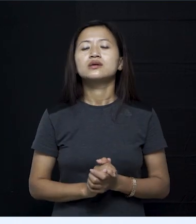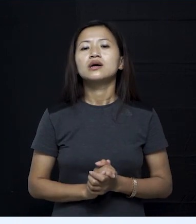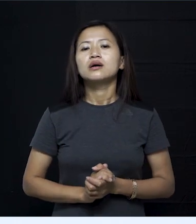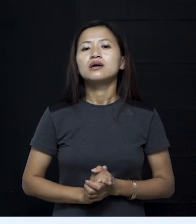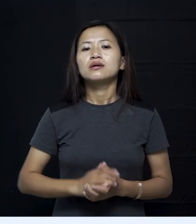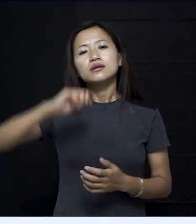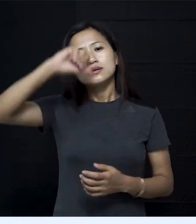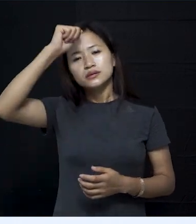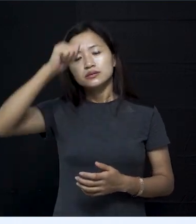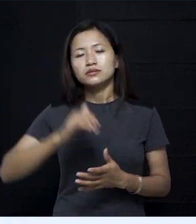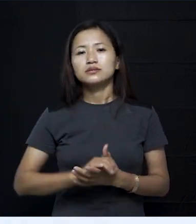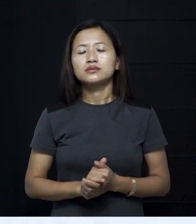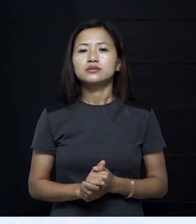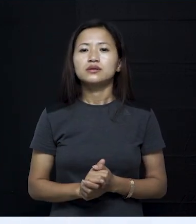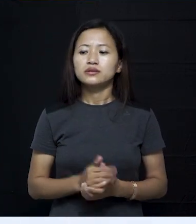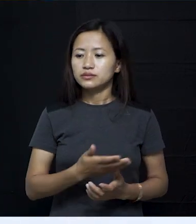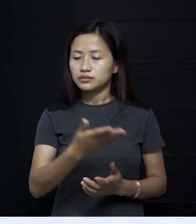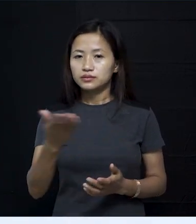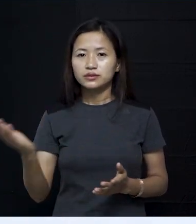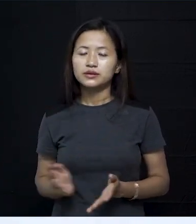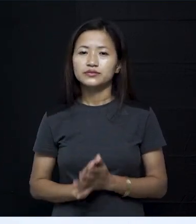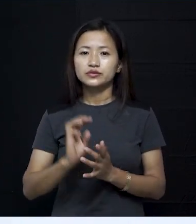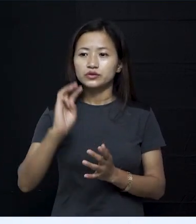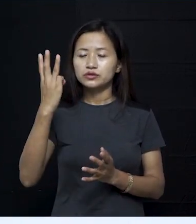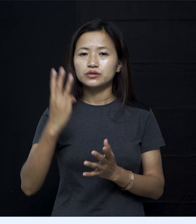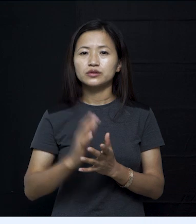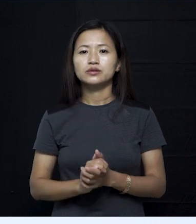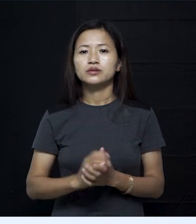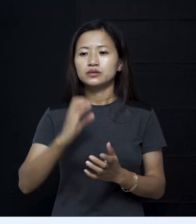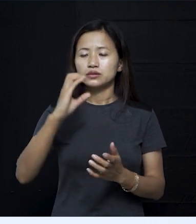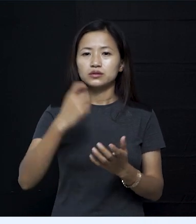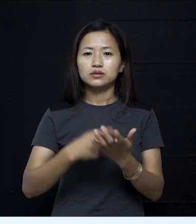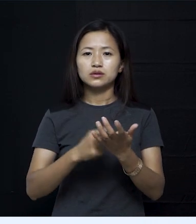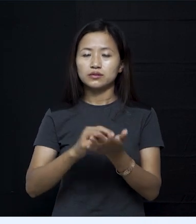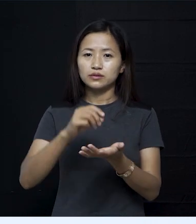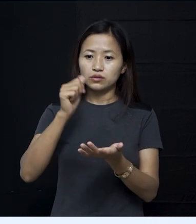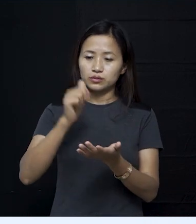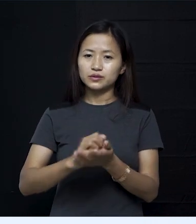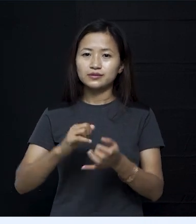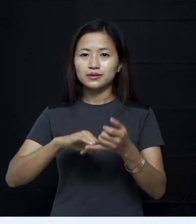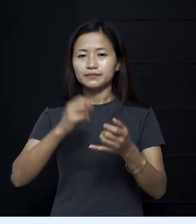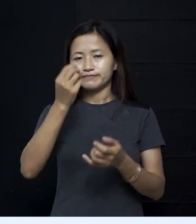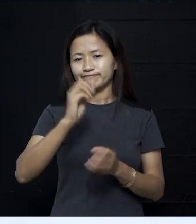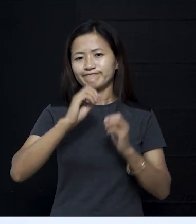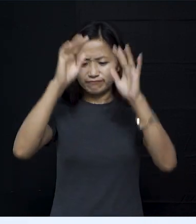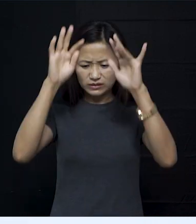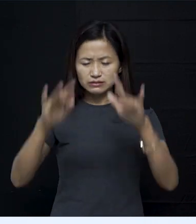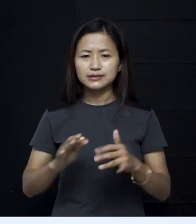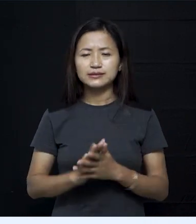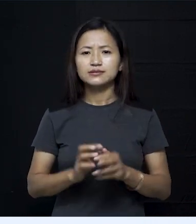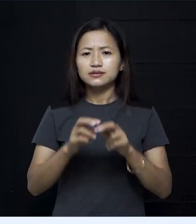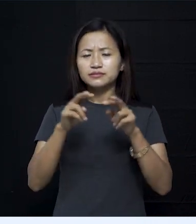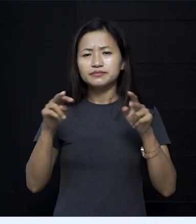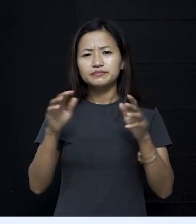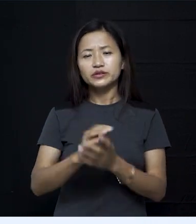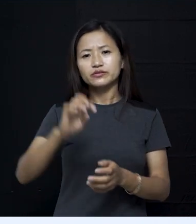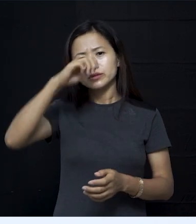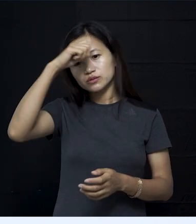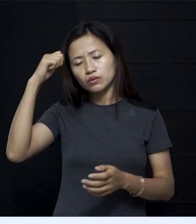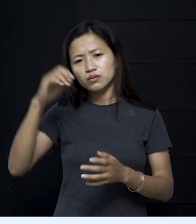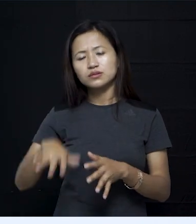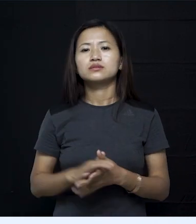to sell it in the market in order to get money in return. Okay, and here commercial farming, in this